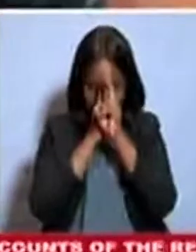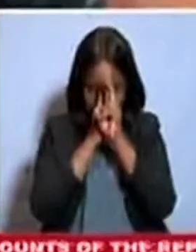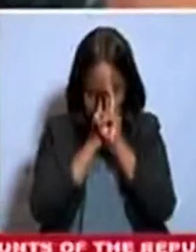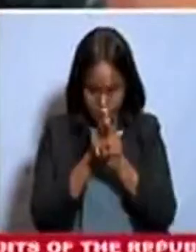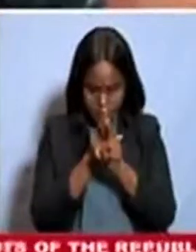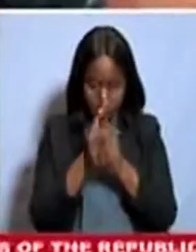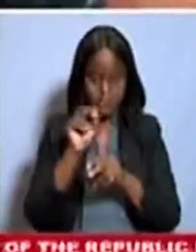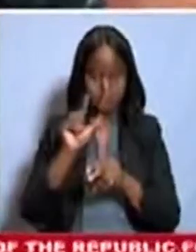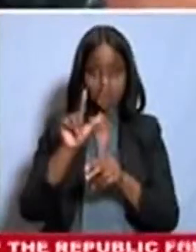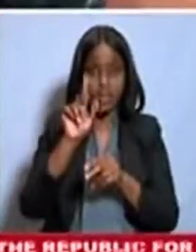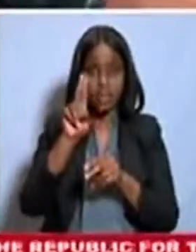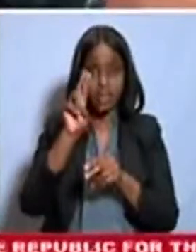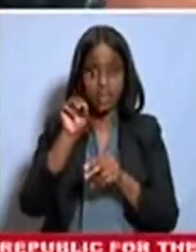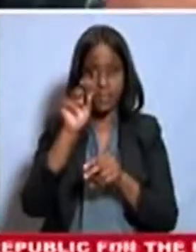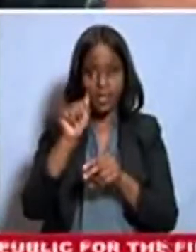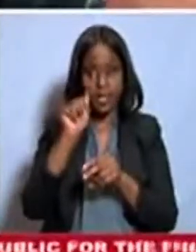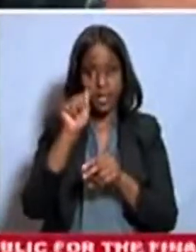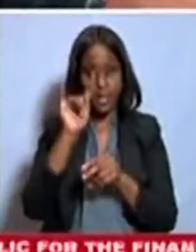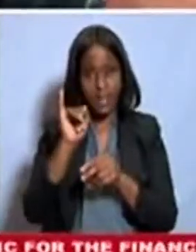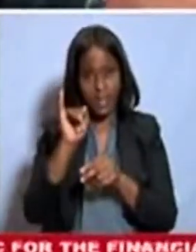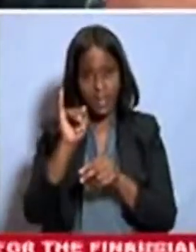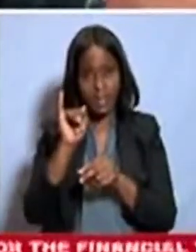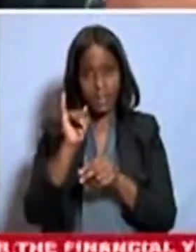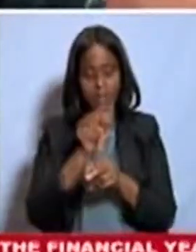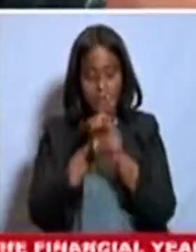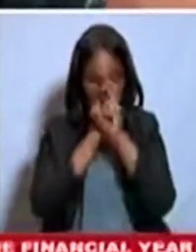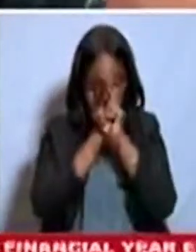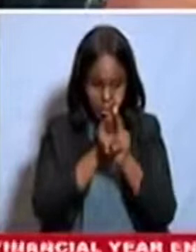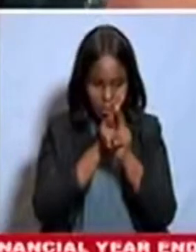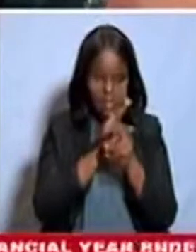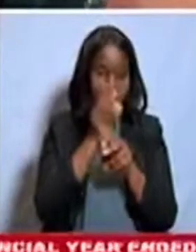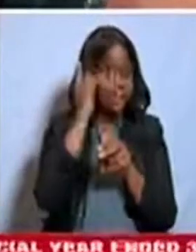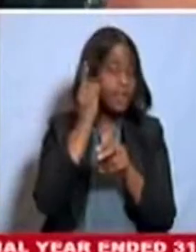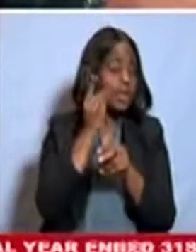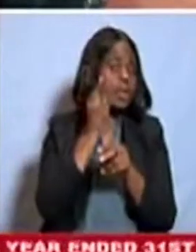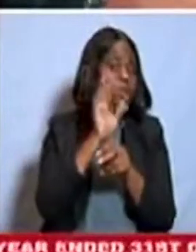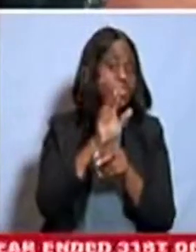Honorable Luma, you can proceed while Honorable Daka's mic is being worked on.